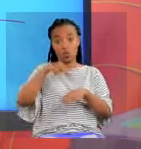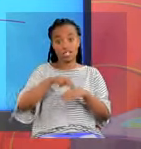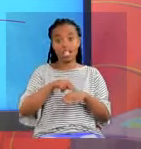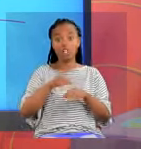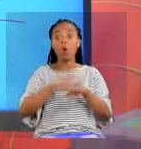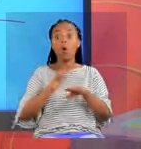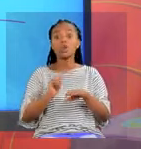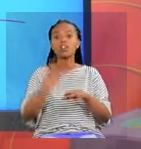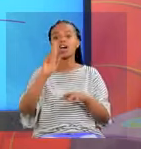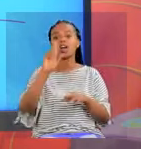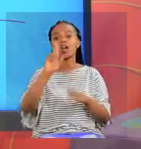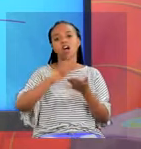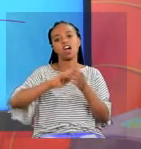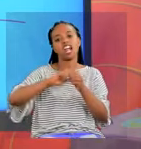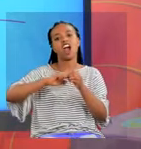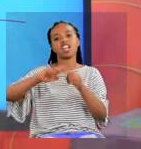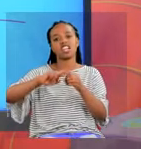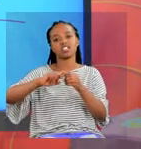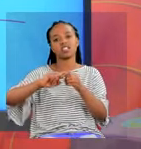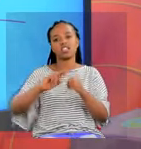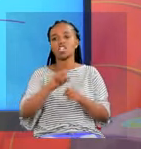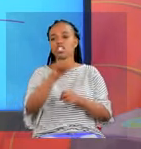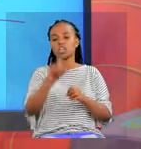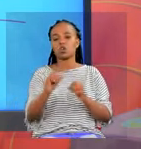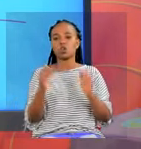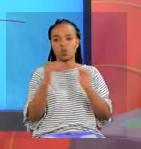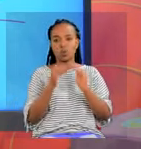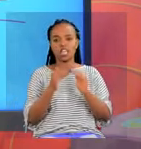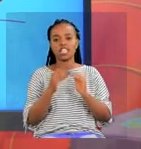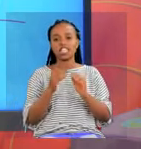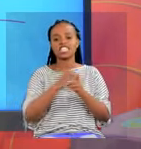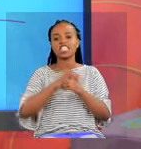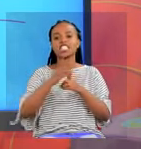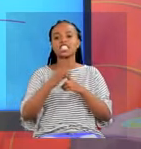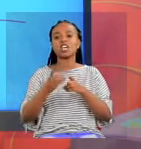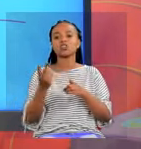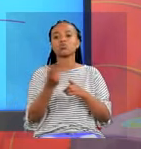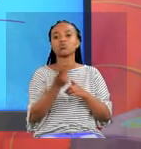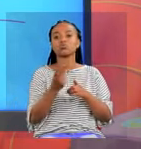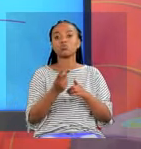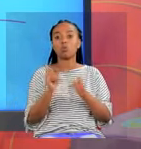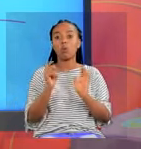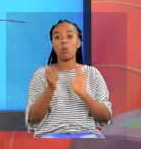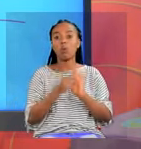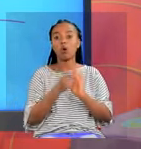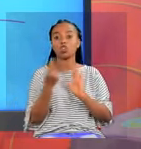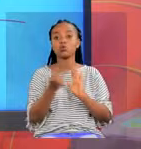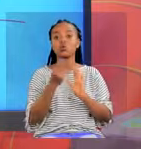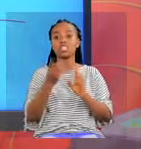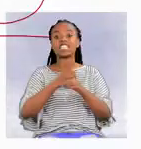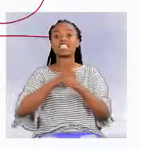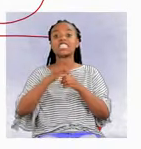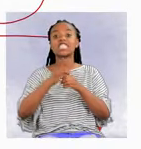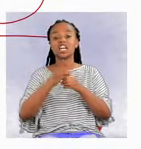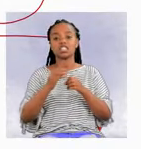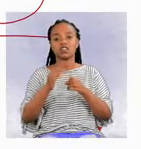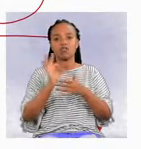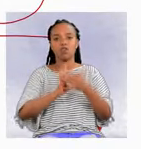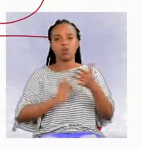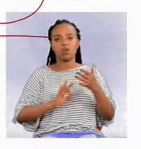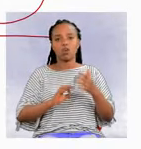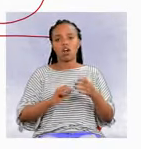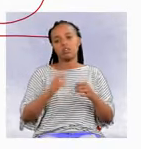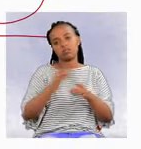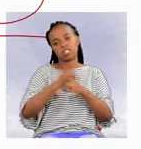radius. Therefore the equation will be the distance between these 2 points is given by, using distance formula, distance between